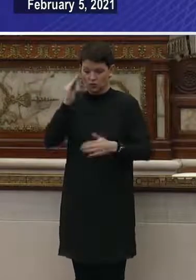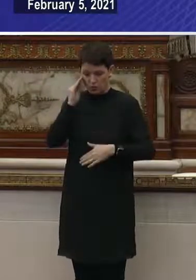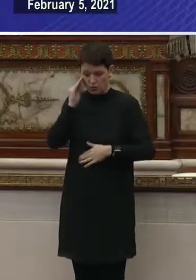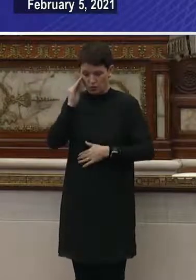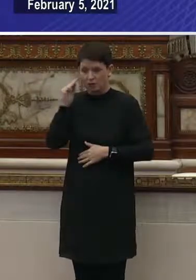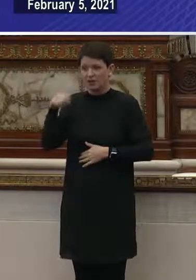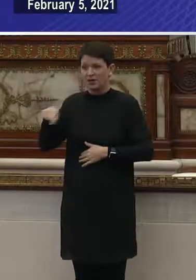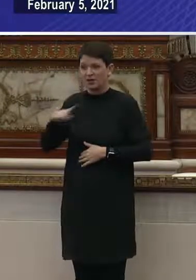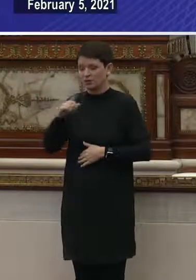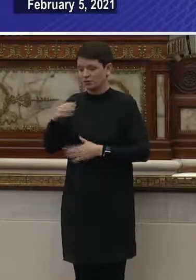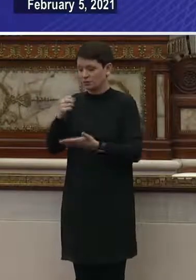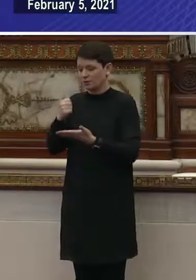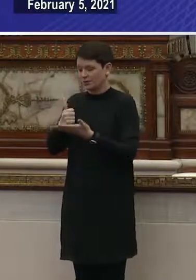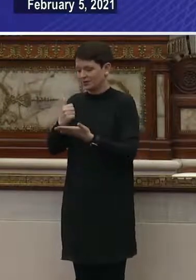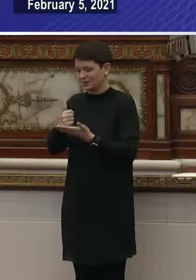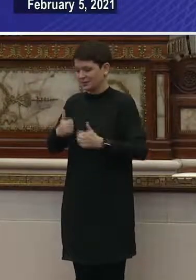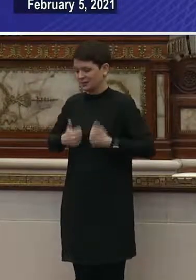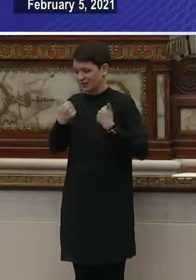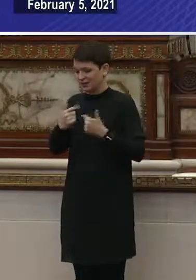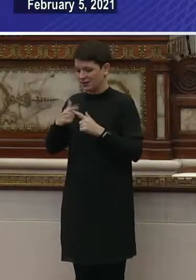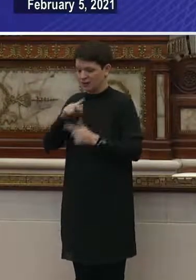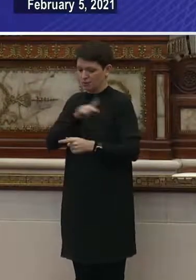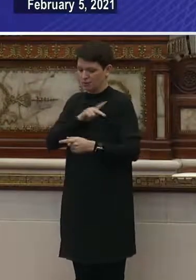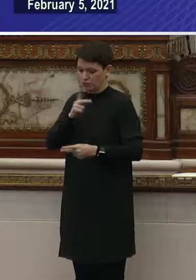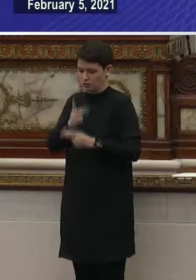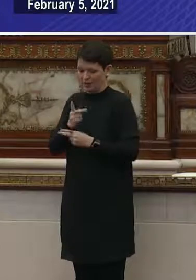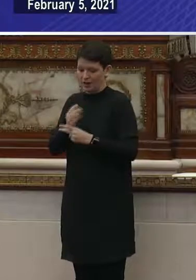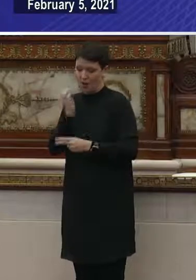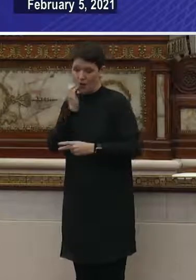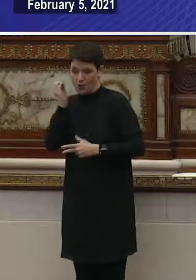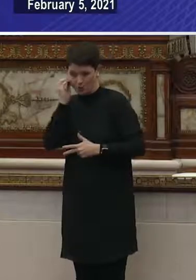do assisted living facilities and personal care homes.